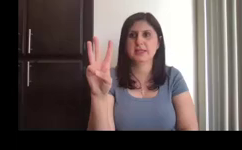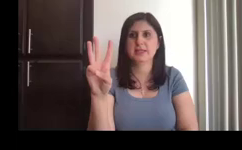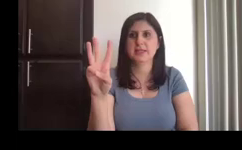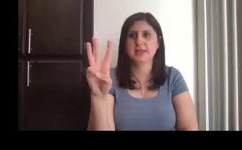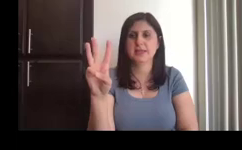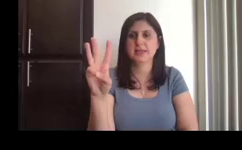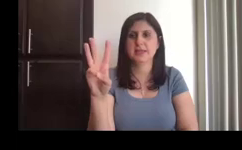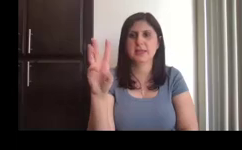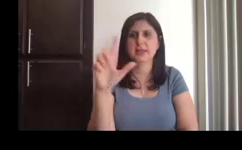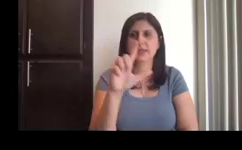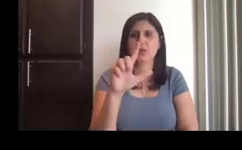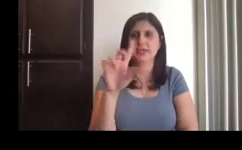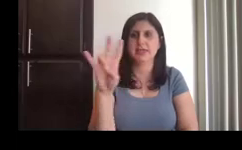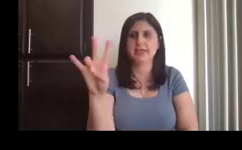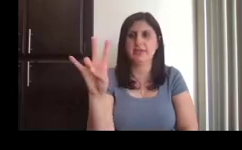26,